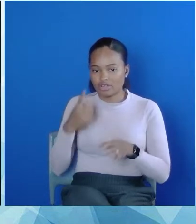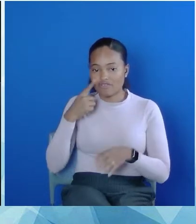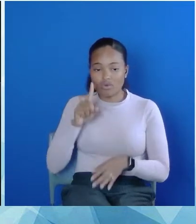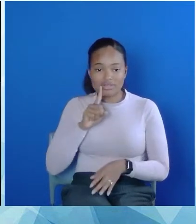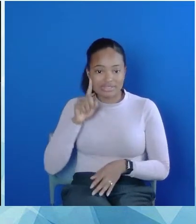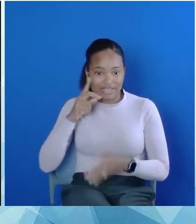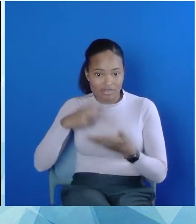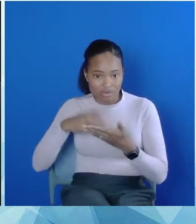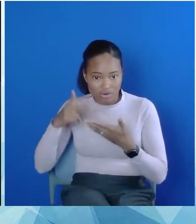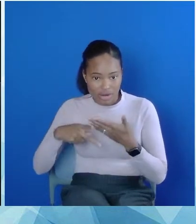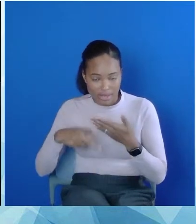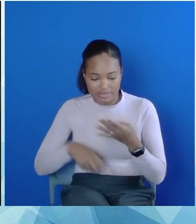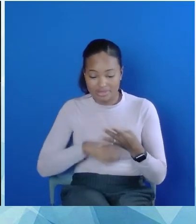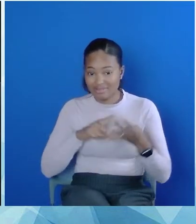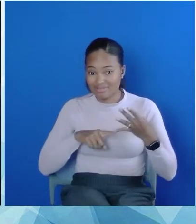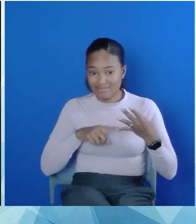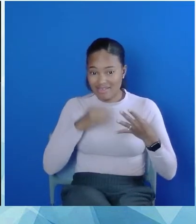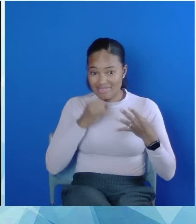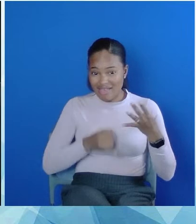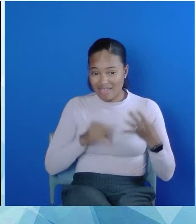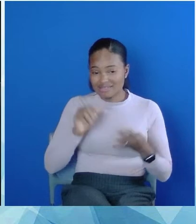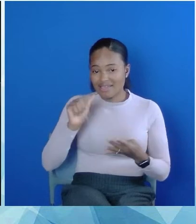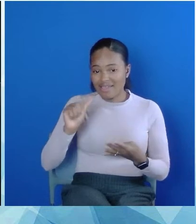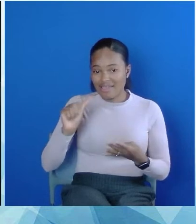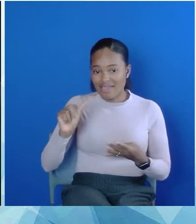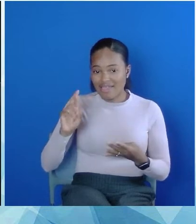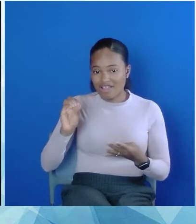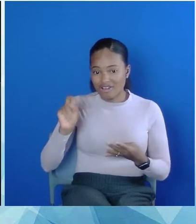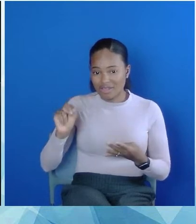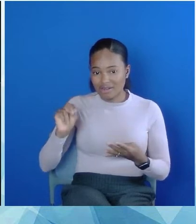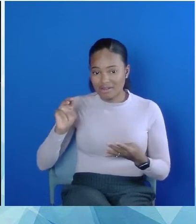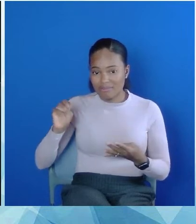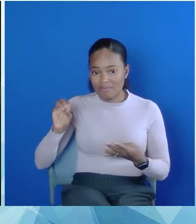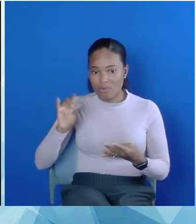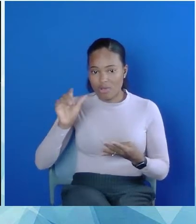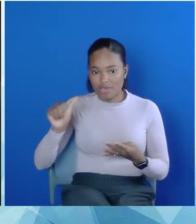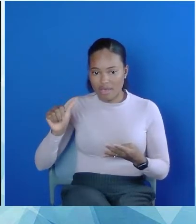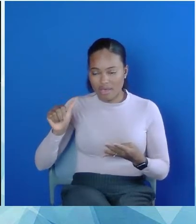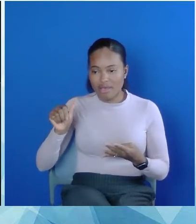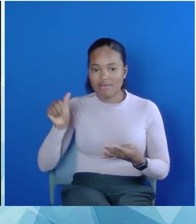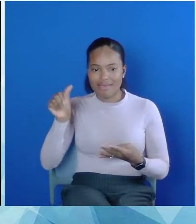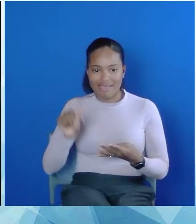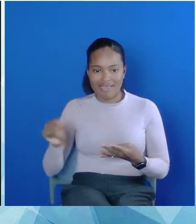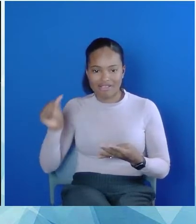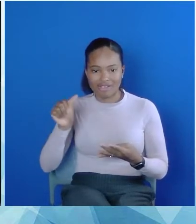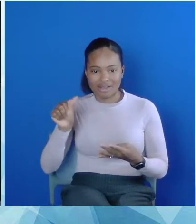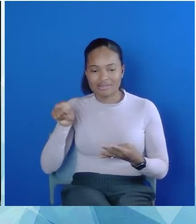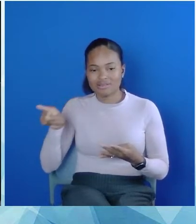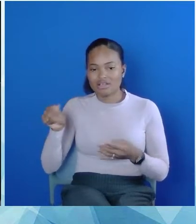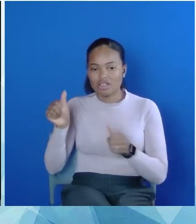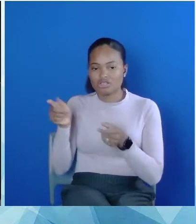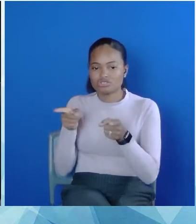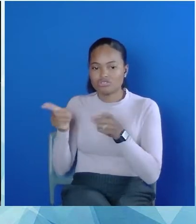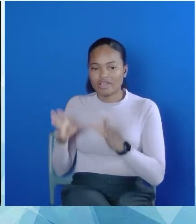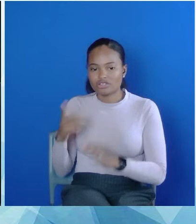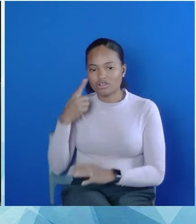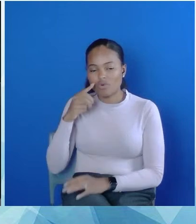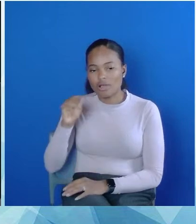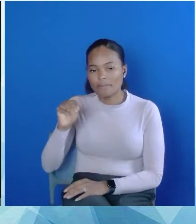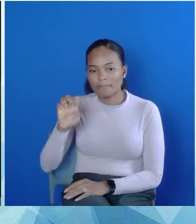we have Aaron Moya, who is the director of media. And so those